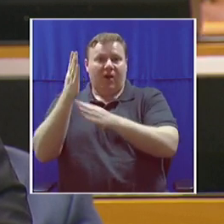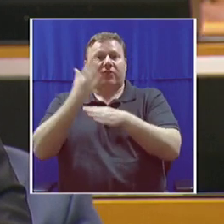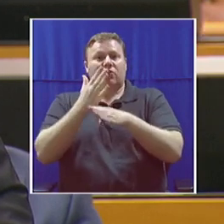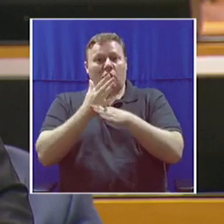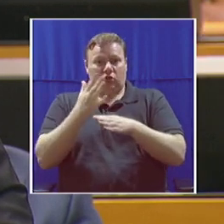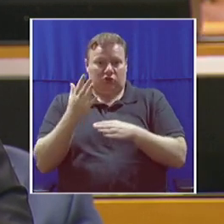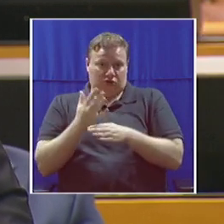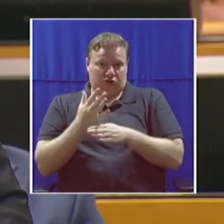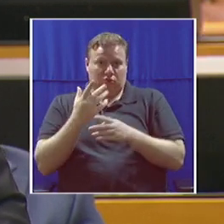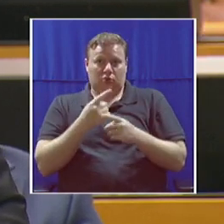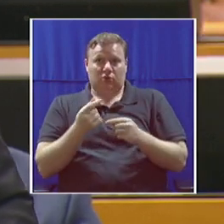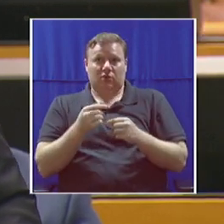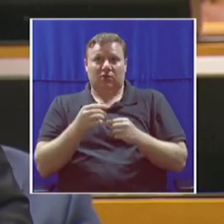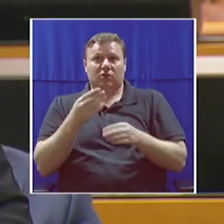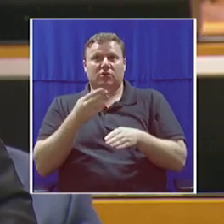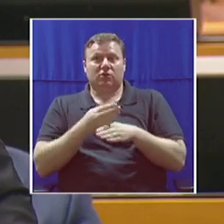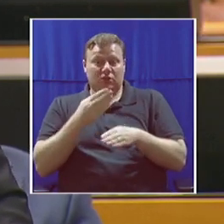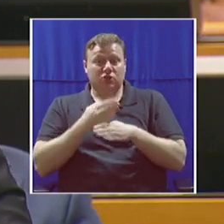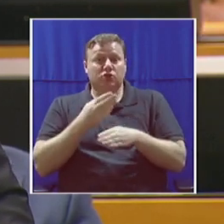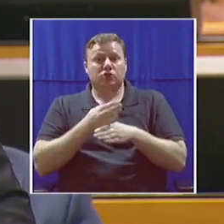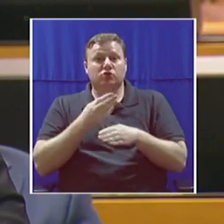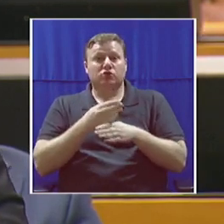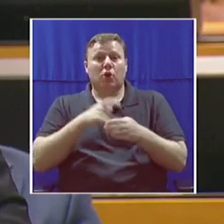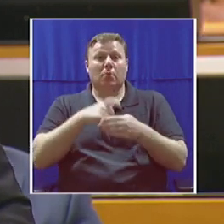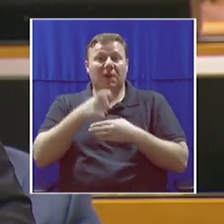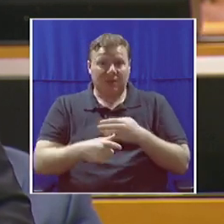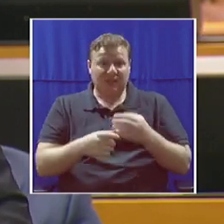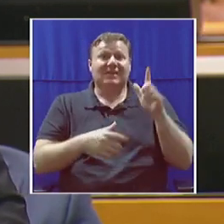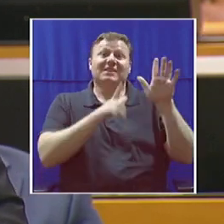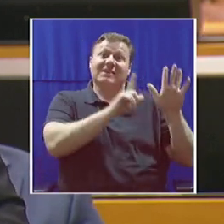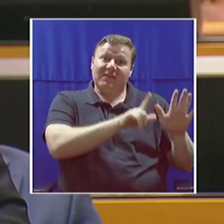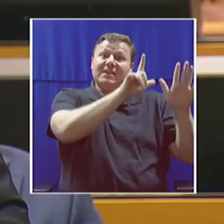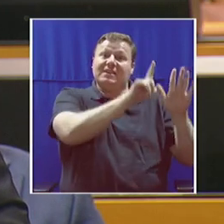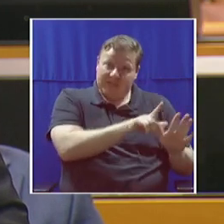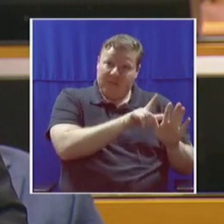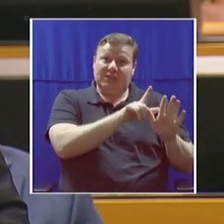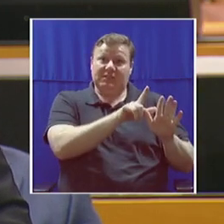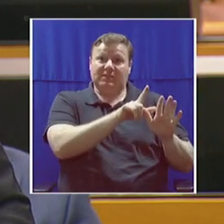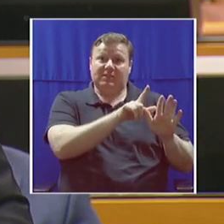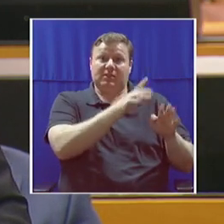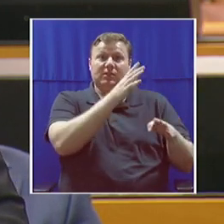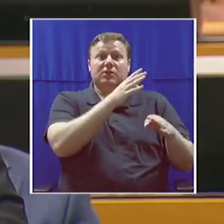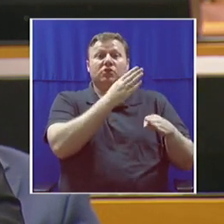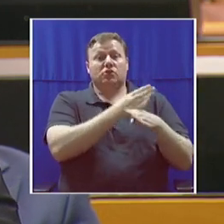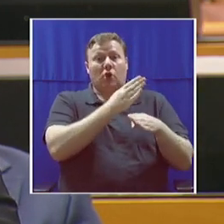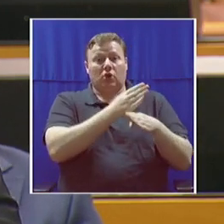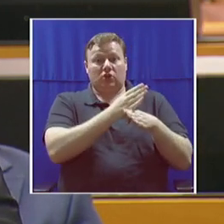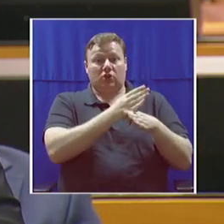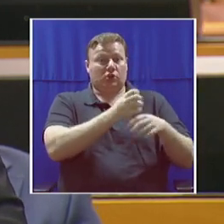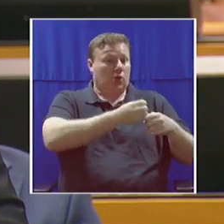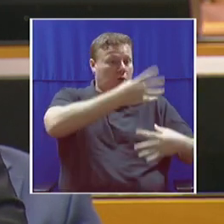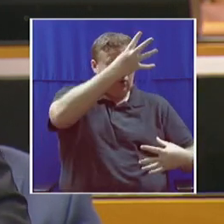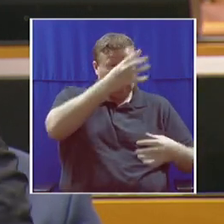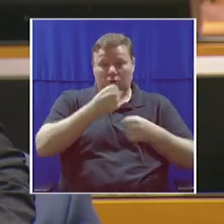Summit he they identified 77 priority tasks of this government now in all of those lists of tasks and